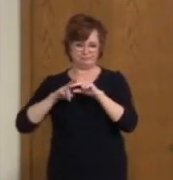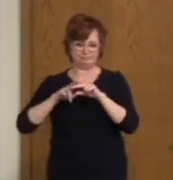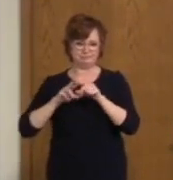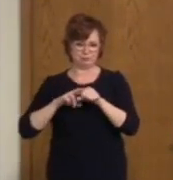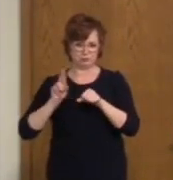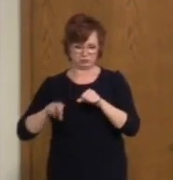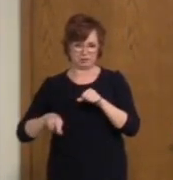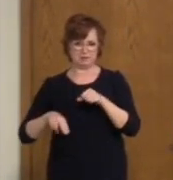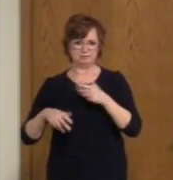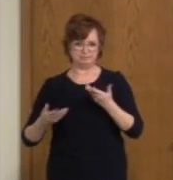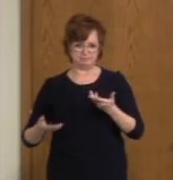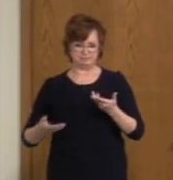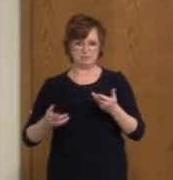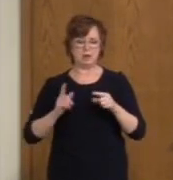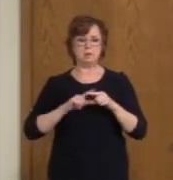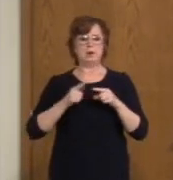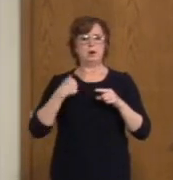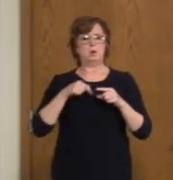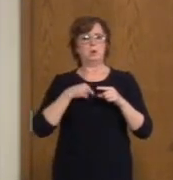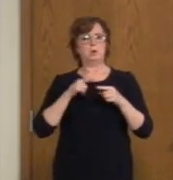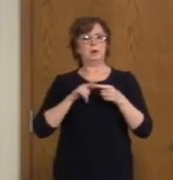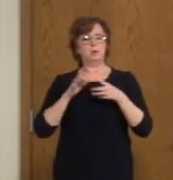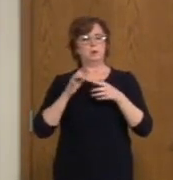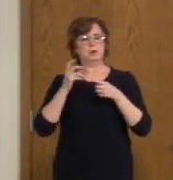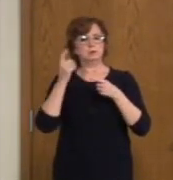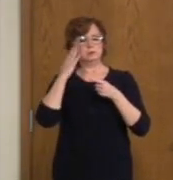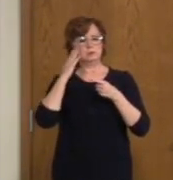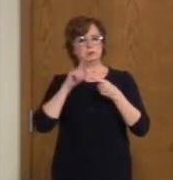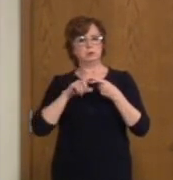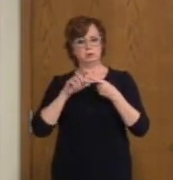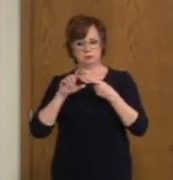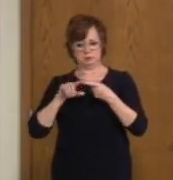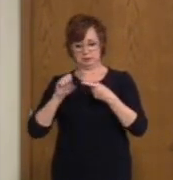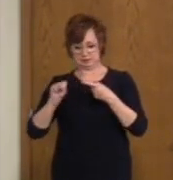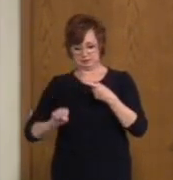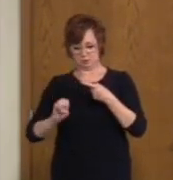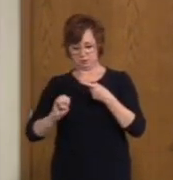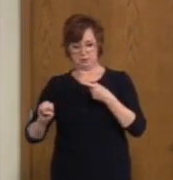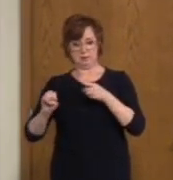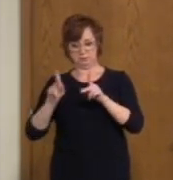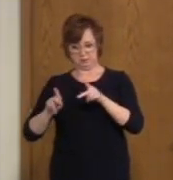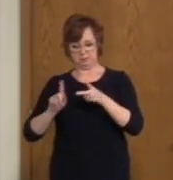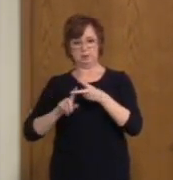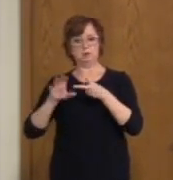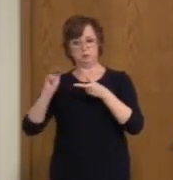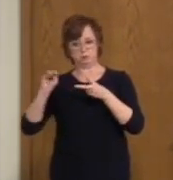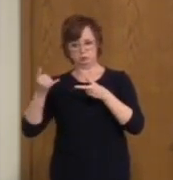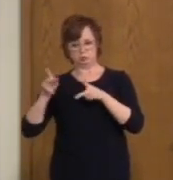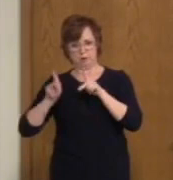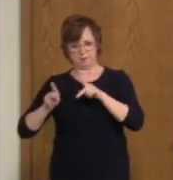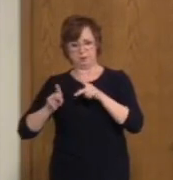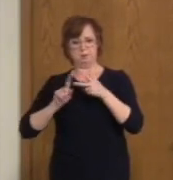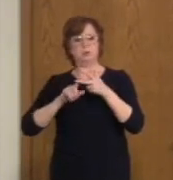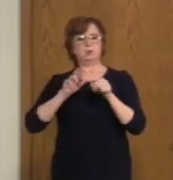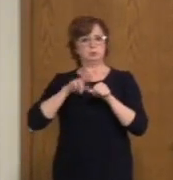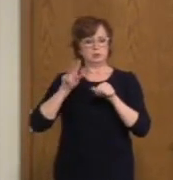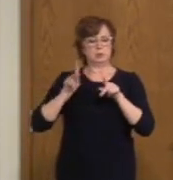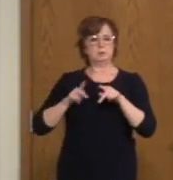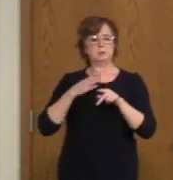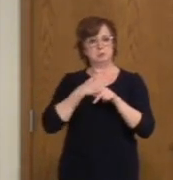those folks in the southeast and in Moose Jaw and in Regina to be especially diligent with everything they do each and every